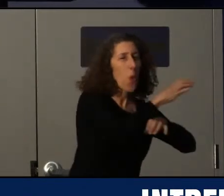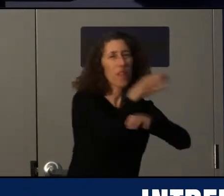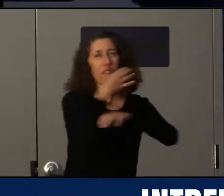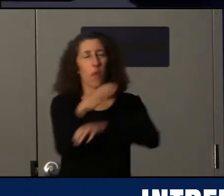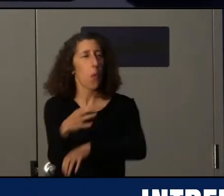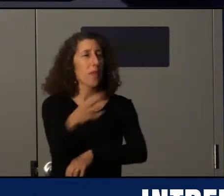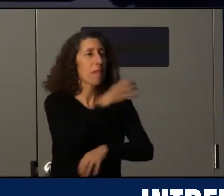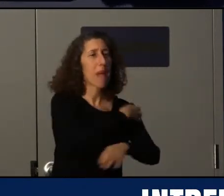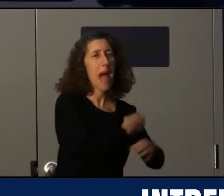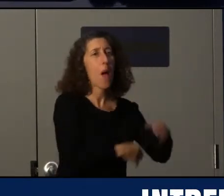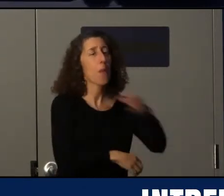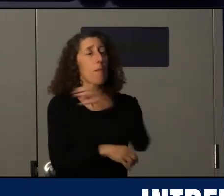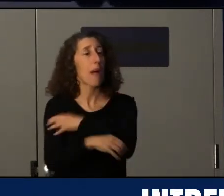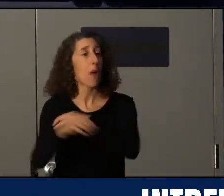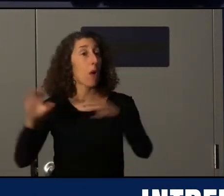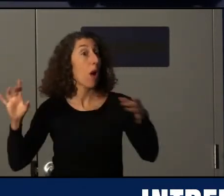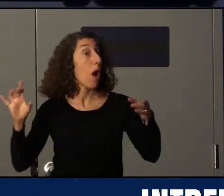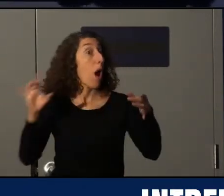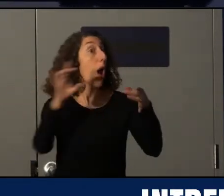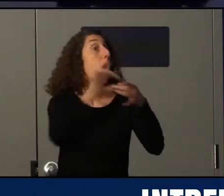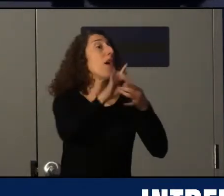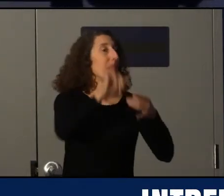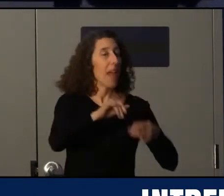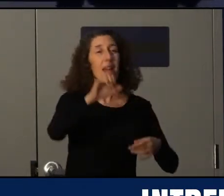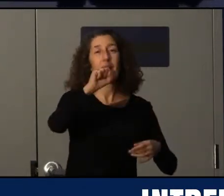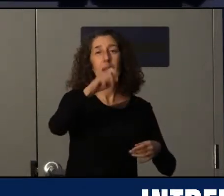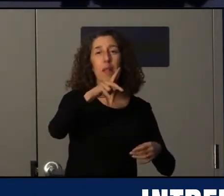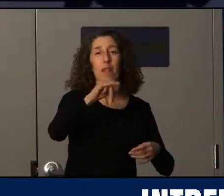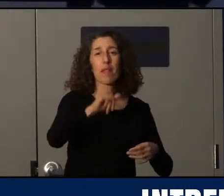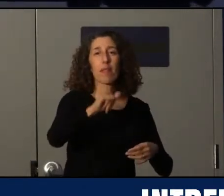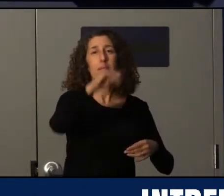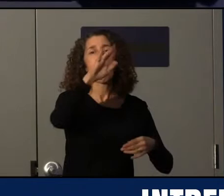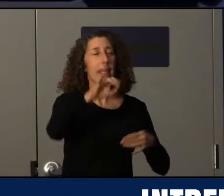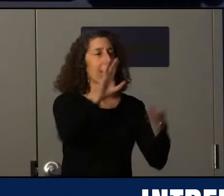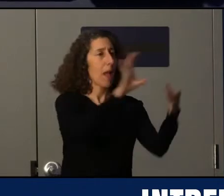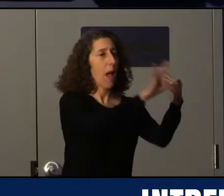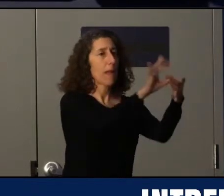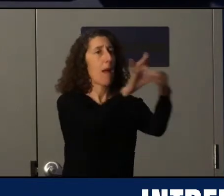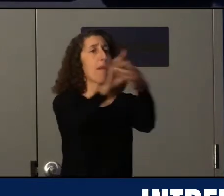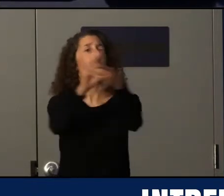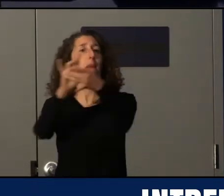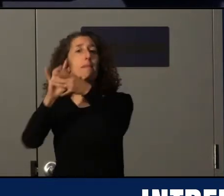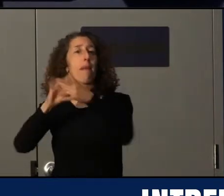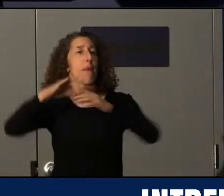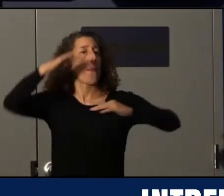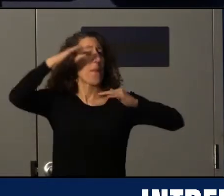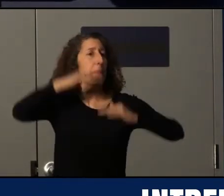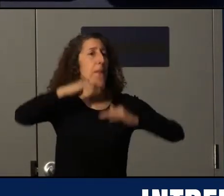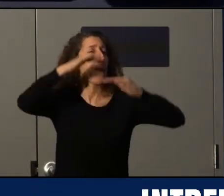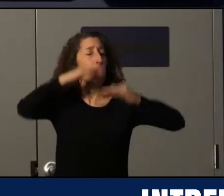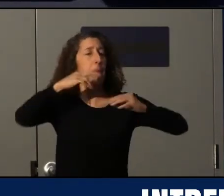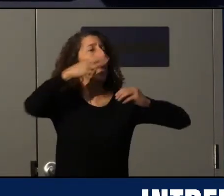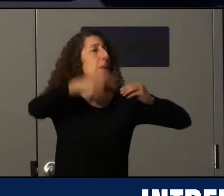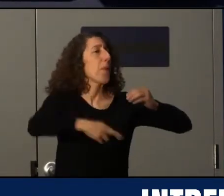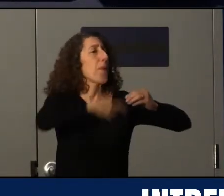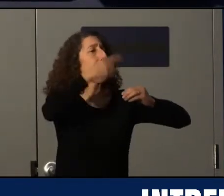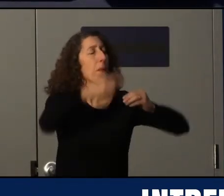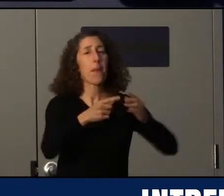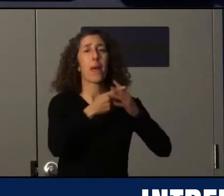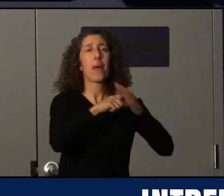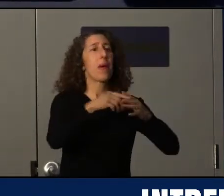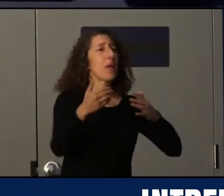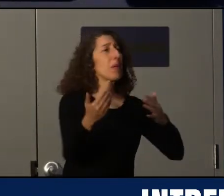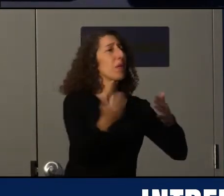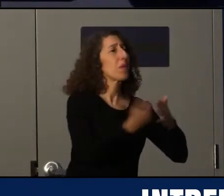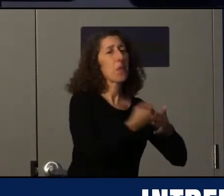it binds. Inspiration to change the world. A new beginning for us to hold.